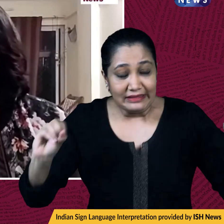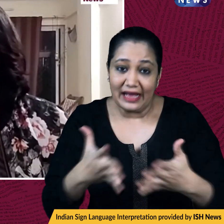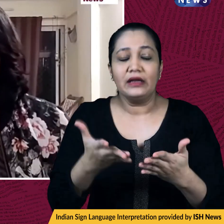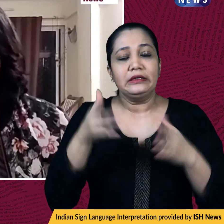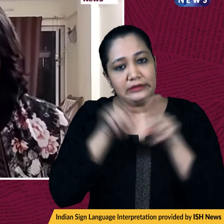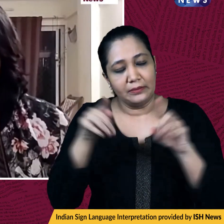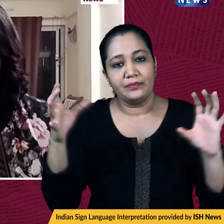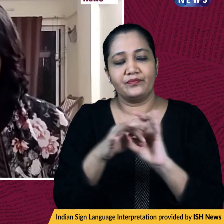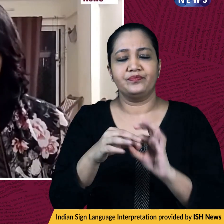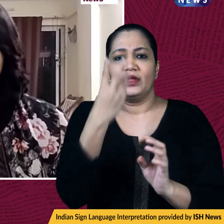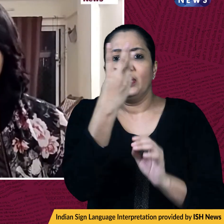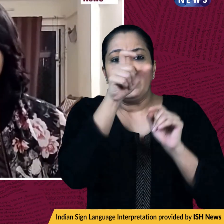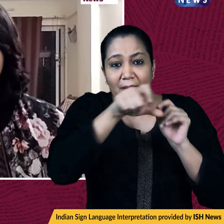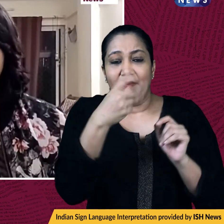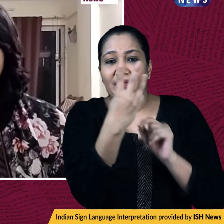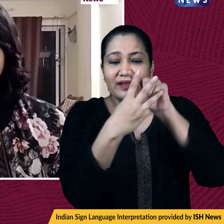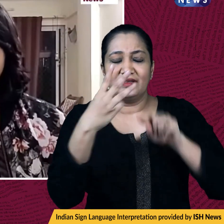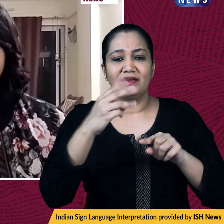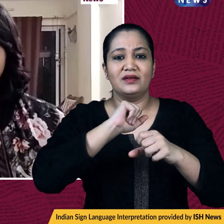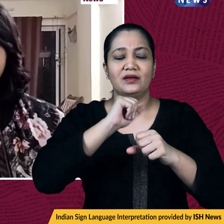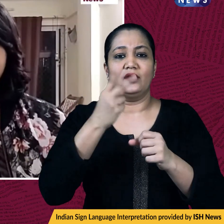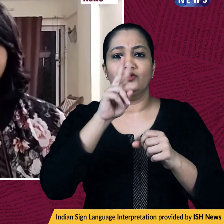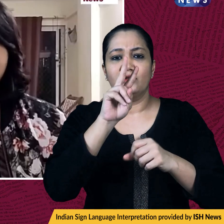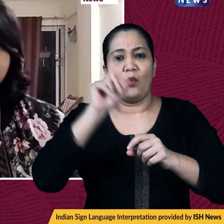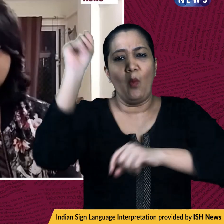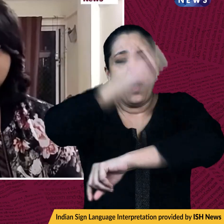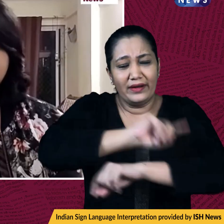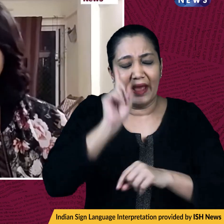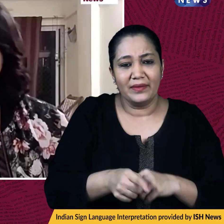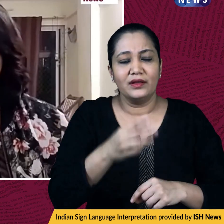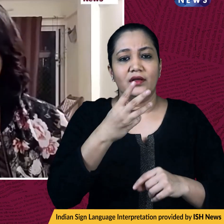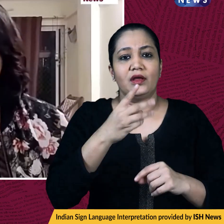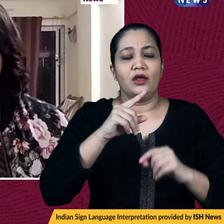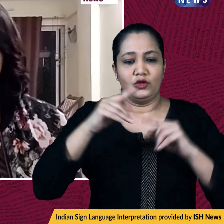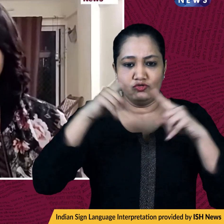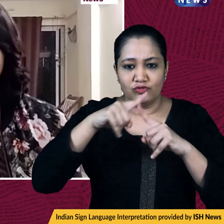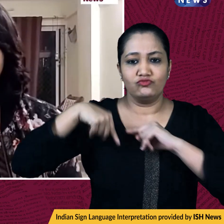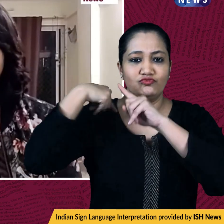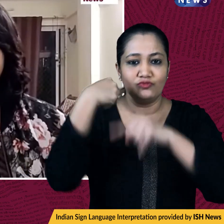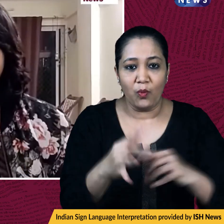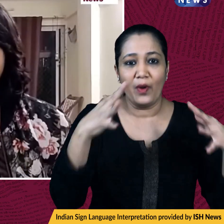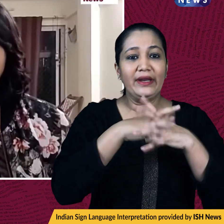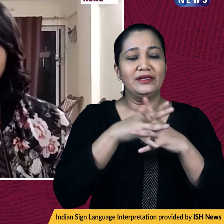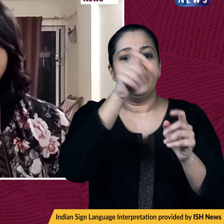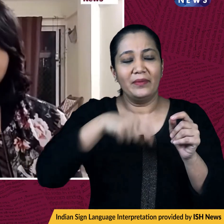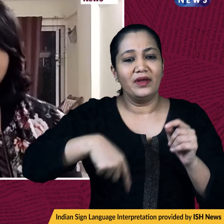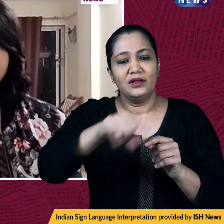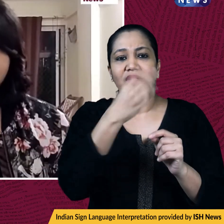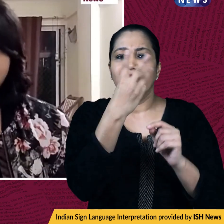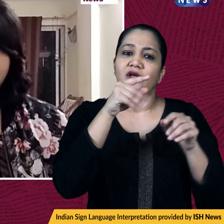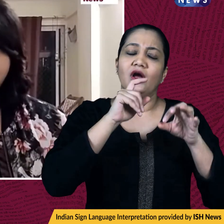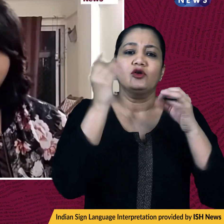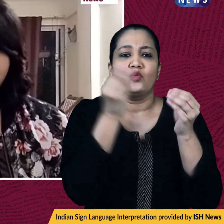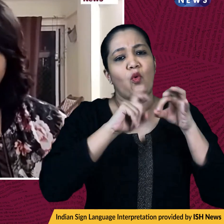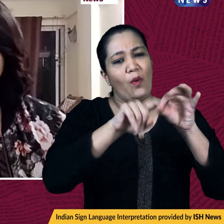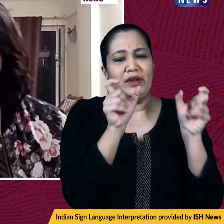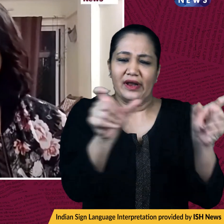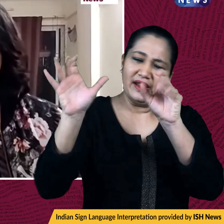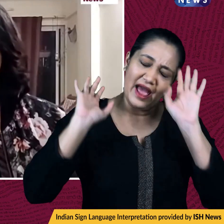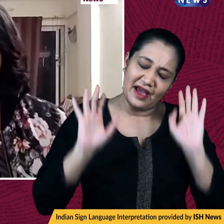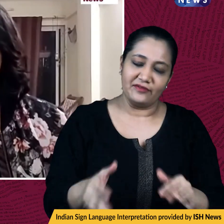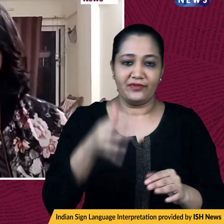economic sanctions," end quote. Now, Canada said that it's ready to support Ukraine and the NATO alliance. Also in the news,